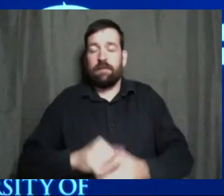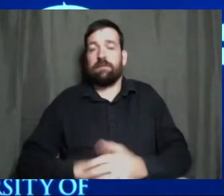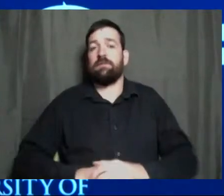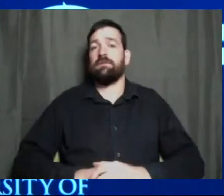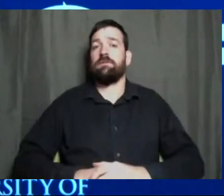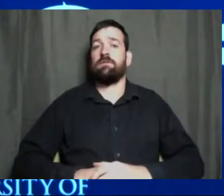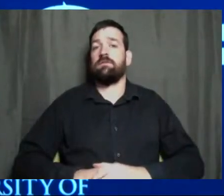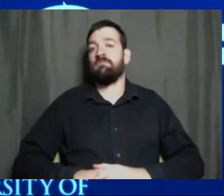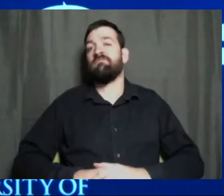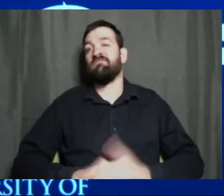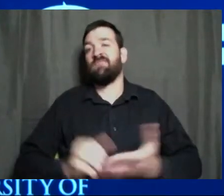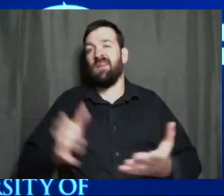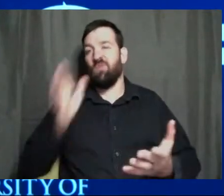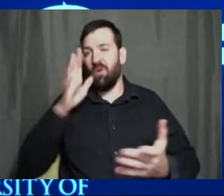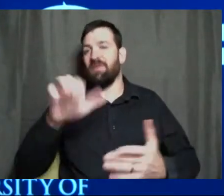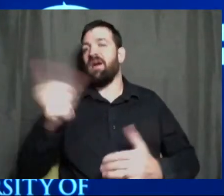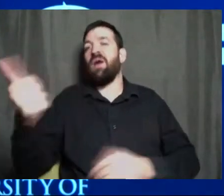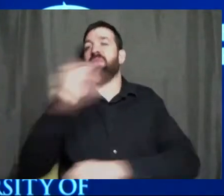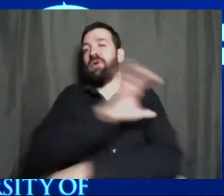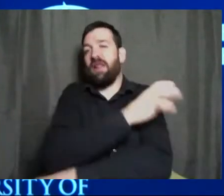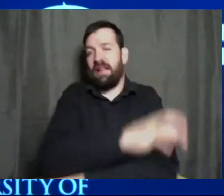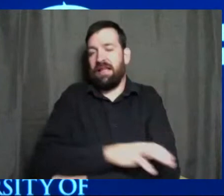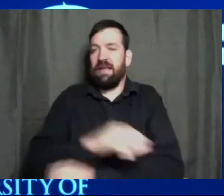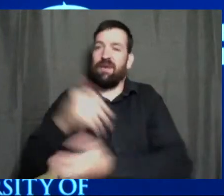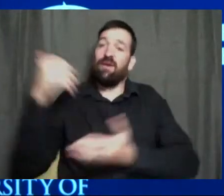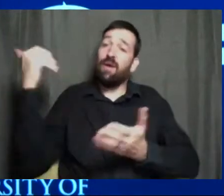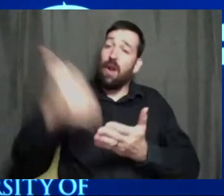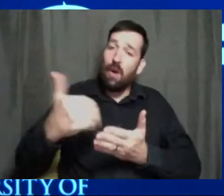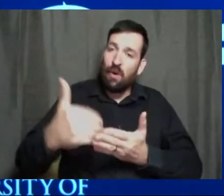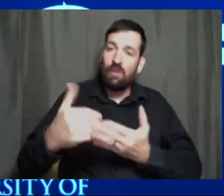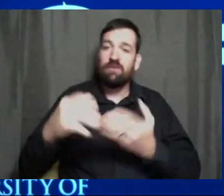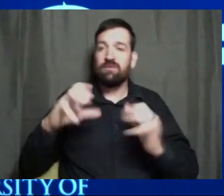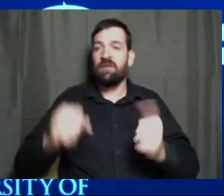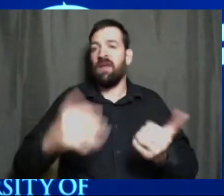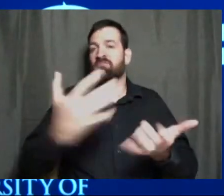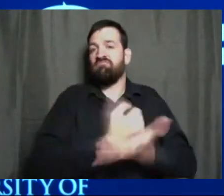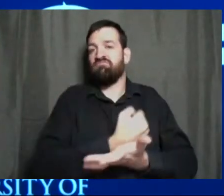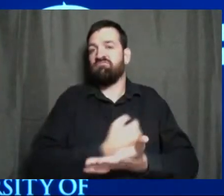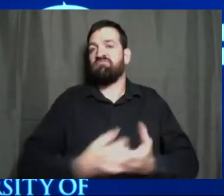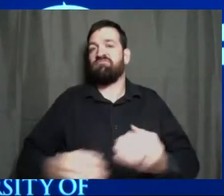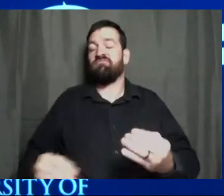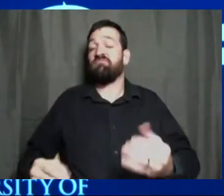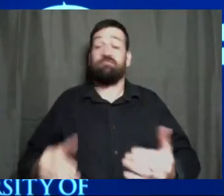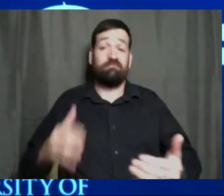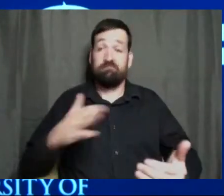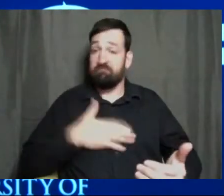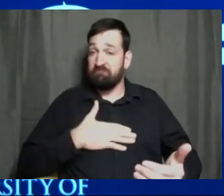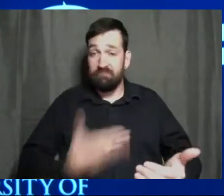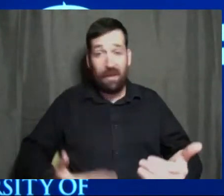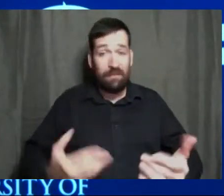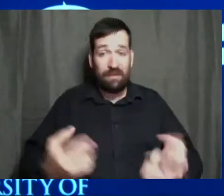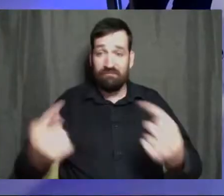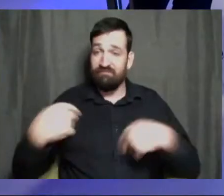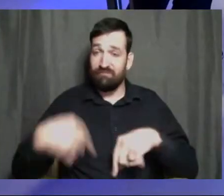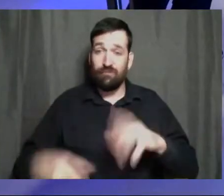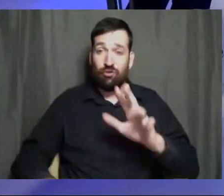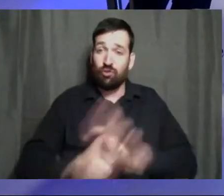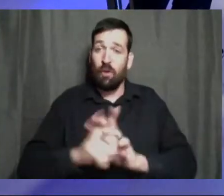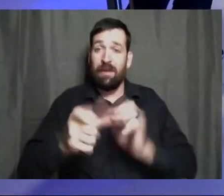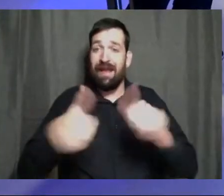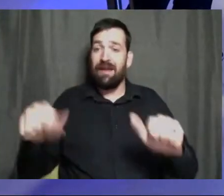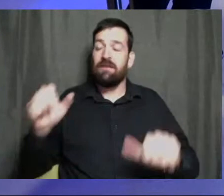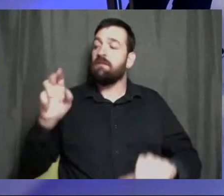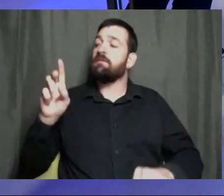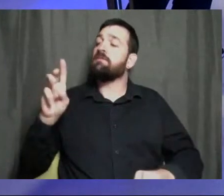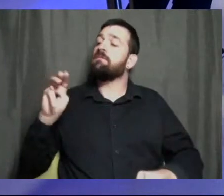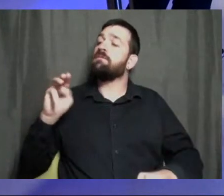be another clinic nearby that you will be able to access, and we're happy to have people show up to any of them. Dr. Morsch, we always say one is